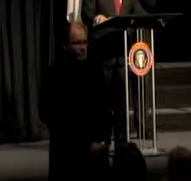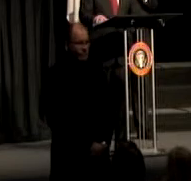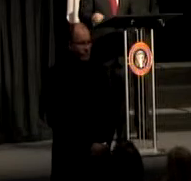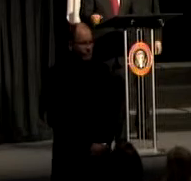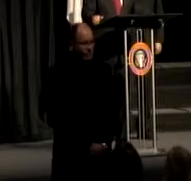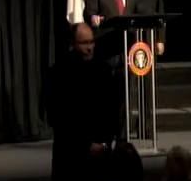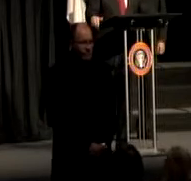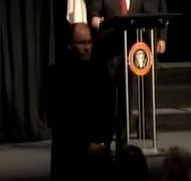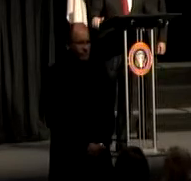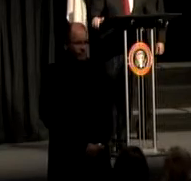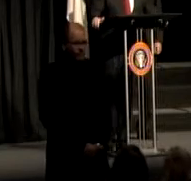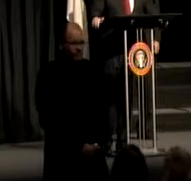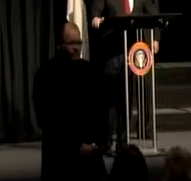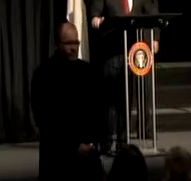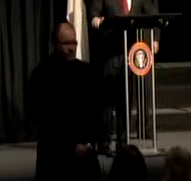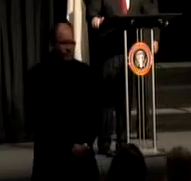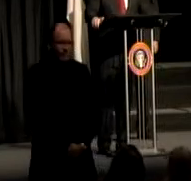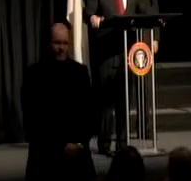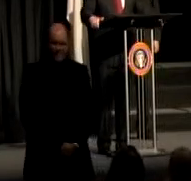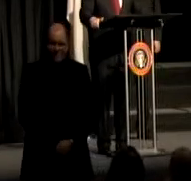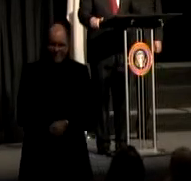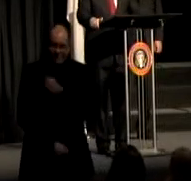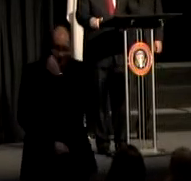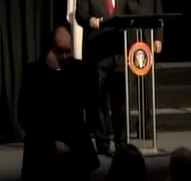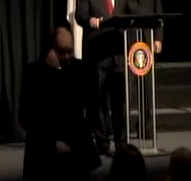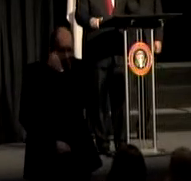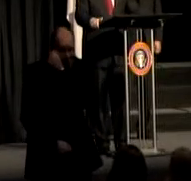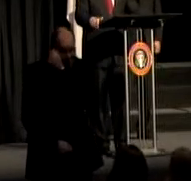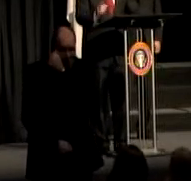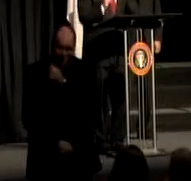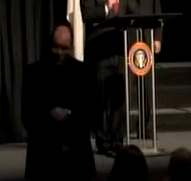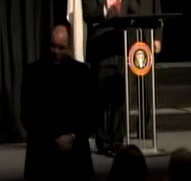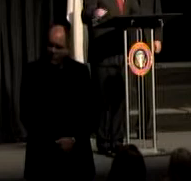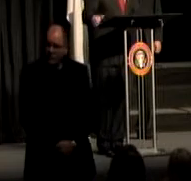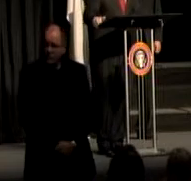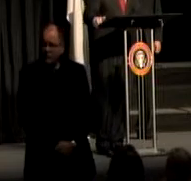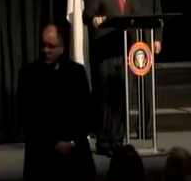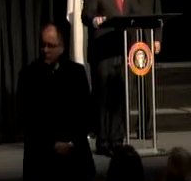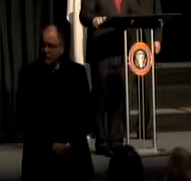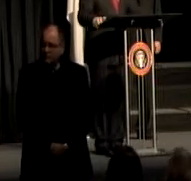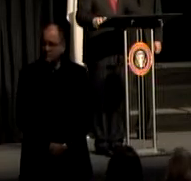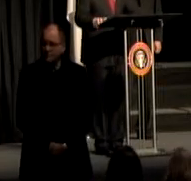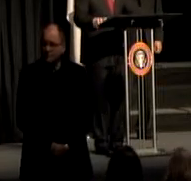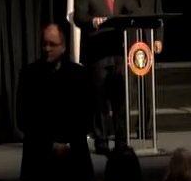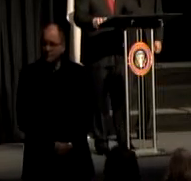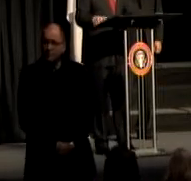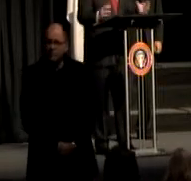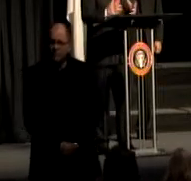the third thing is volunteerism volunteerism what what is volunteerism all about